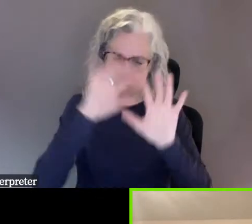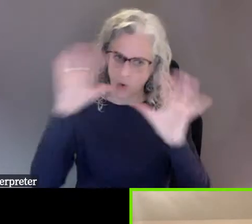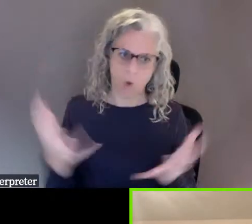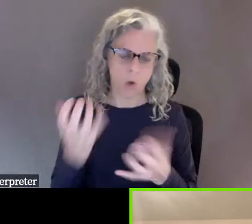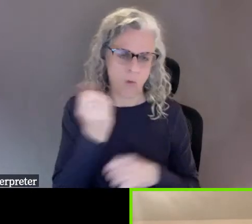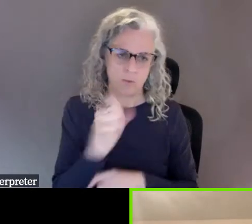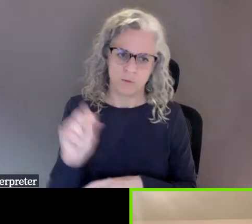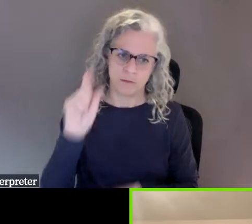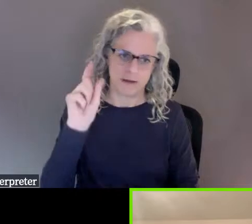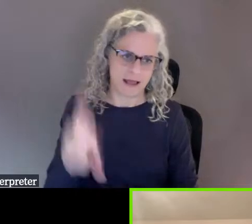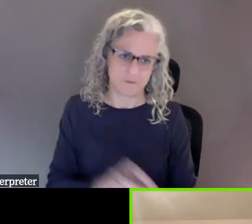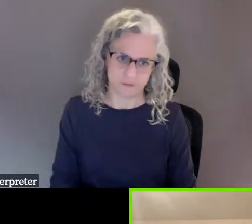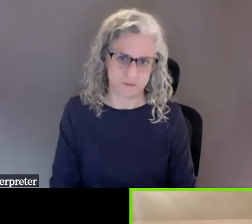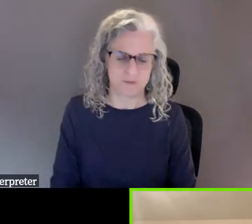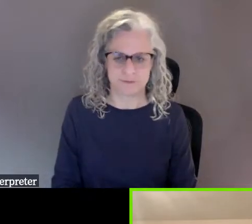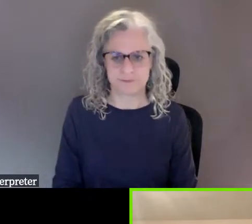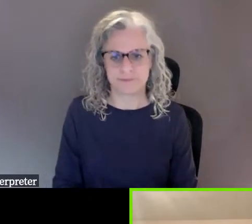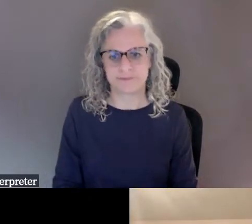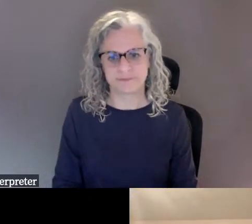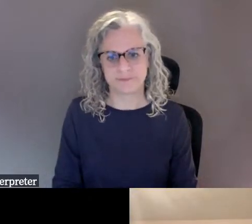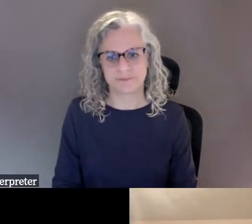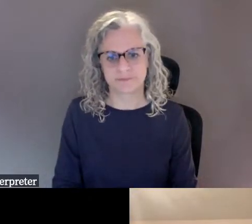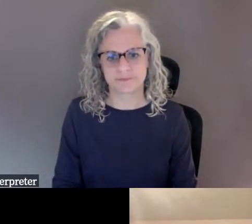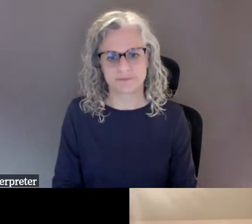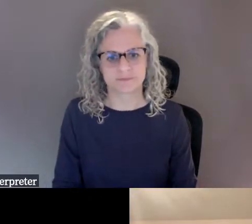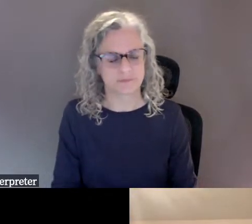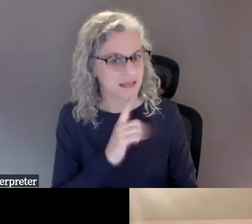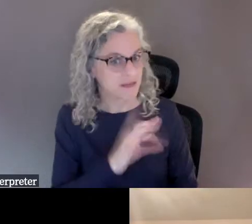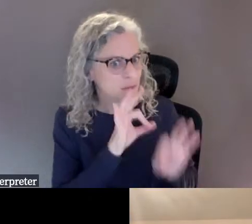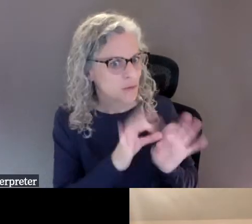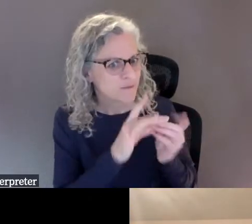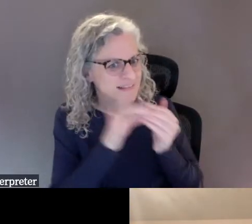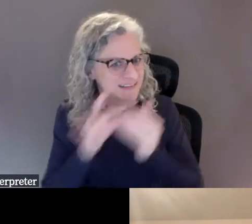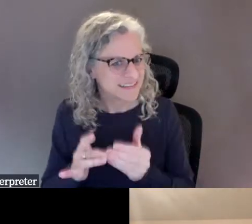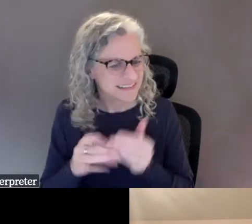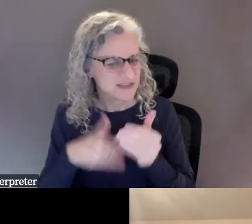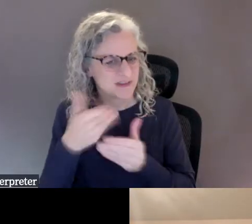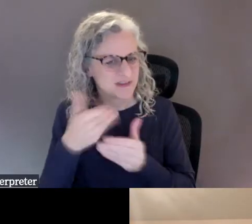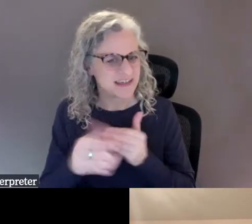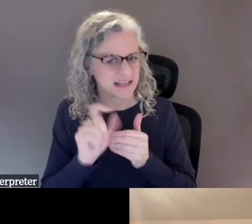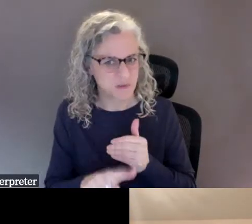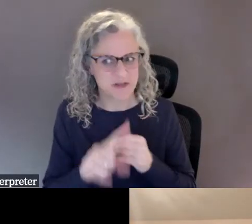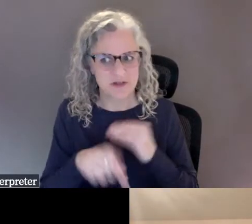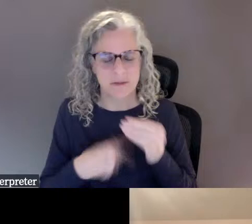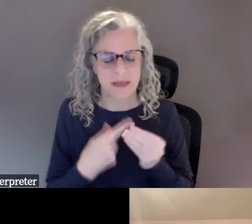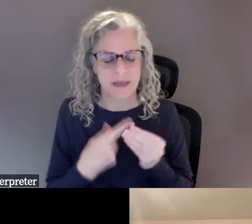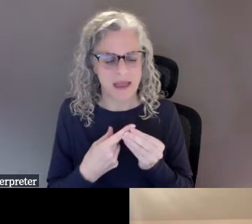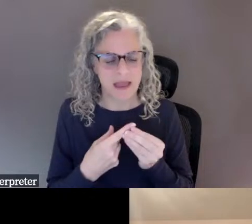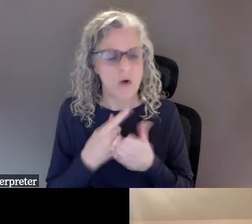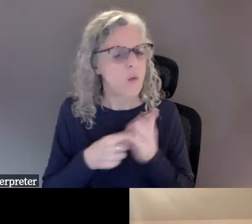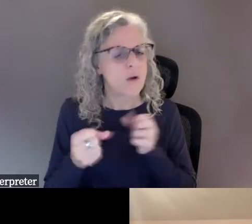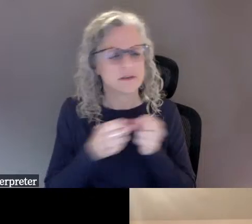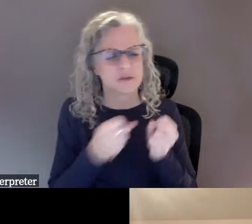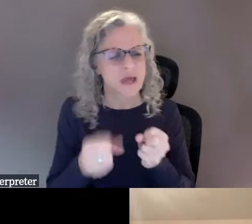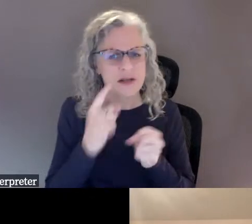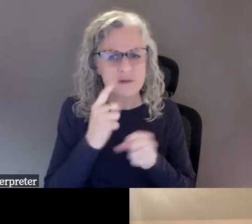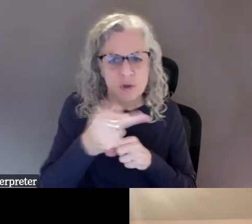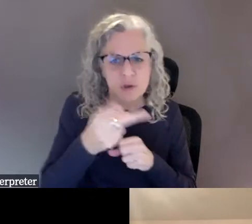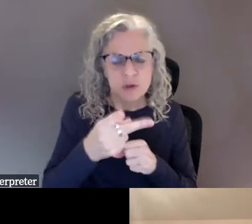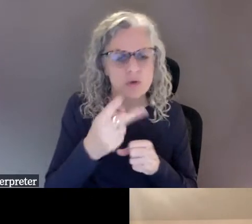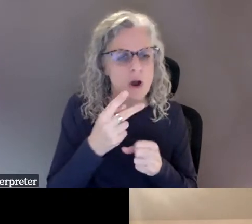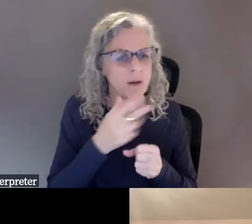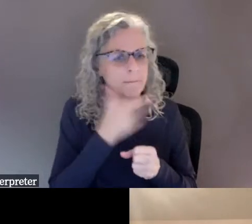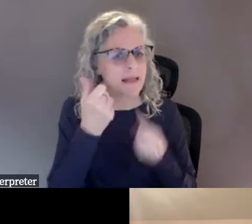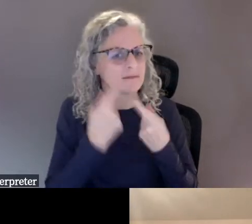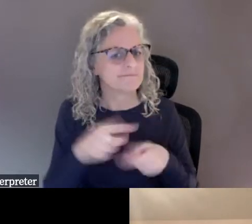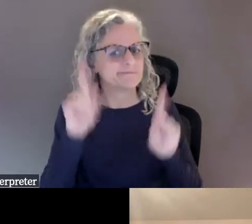strongly. Okay, that's a perfect segue actually into the next question, which is, what strategies for you all have proven most effective